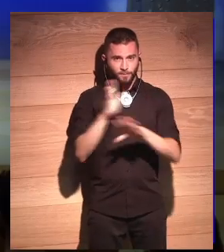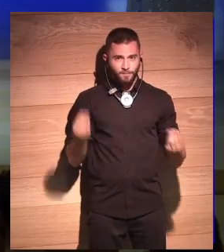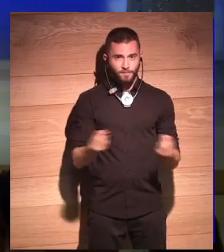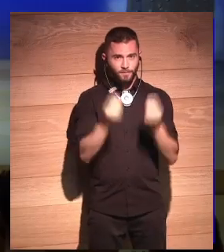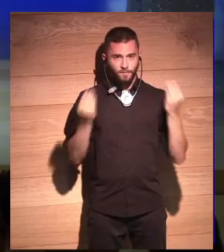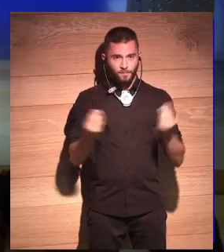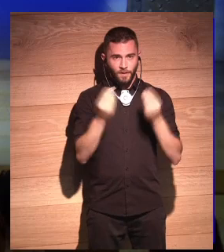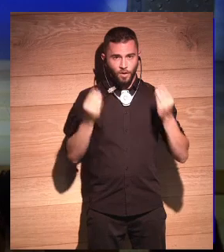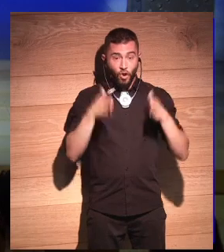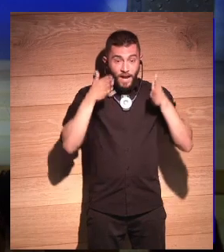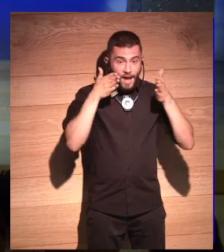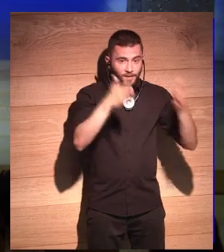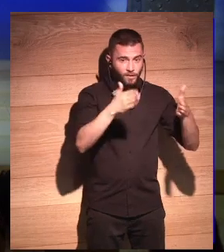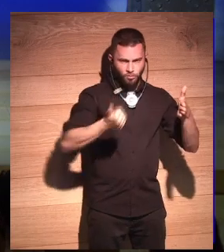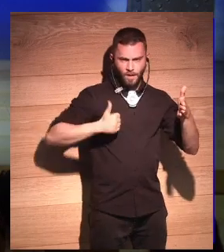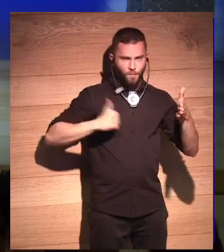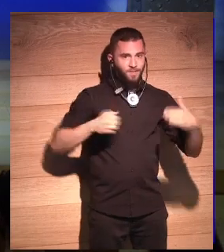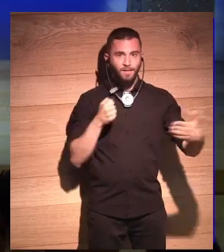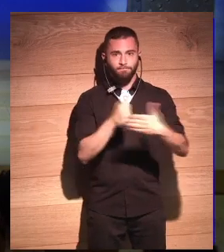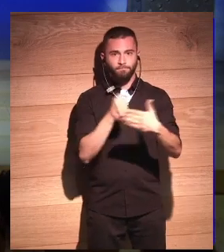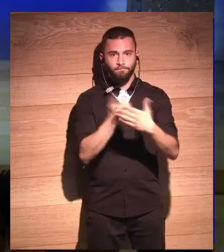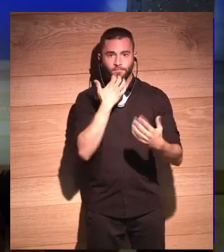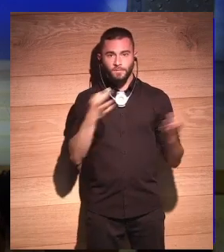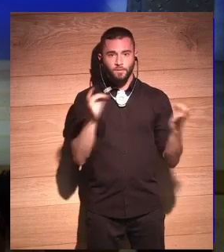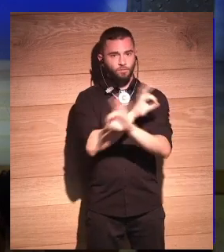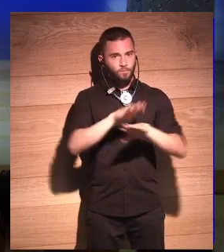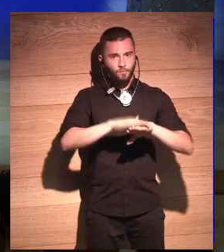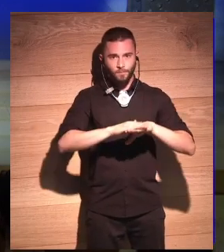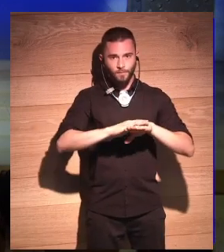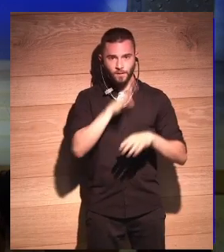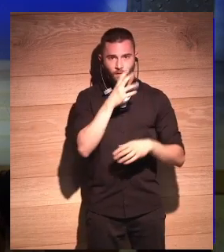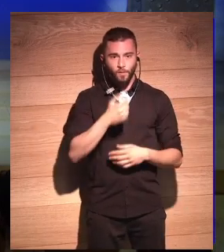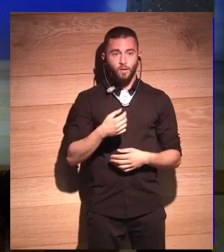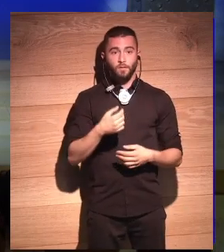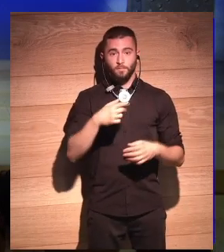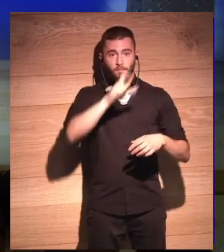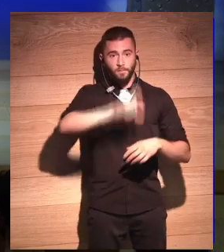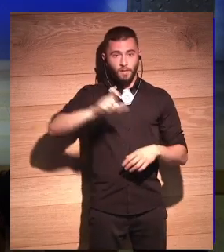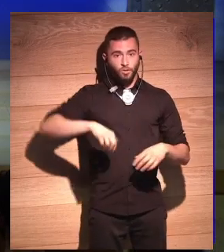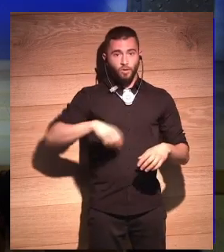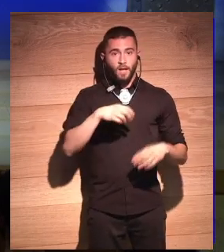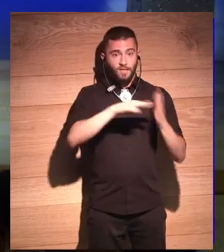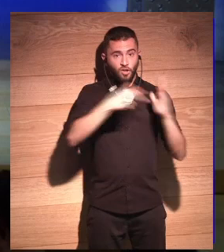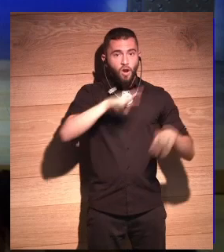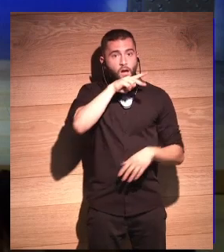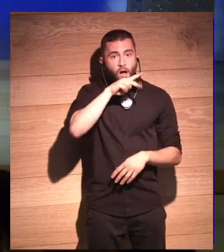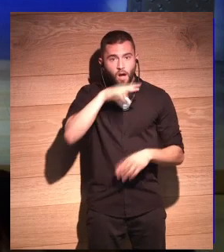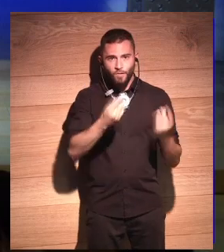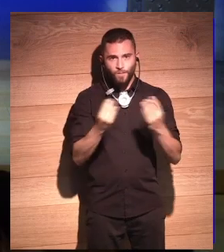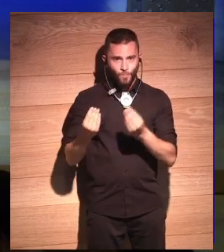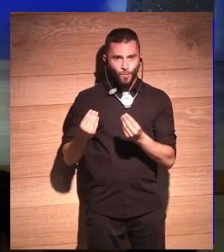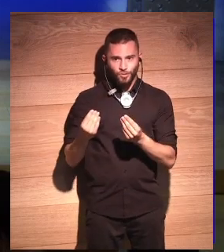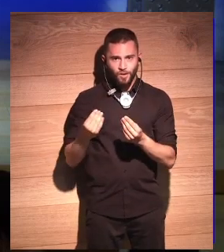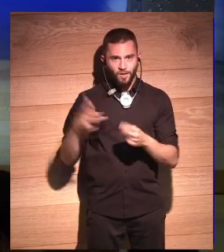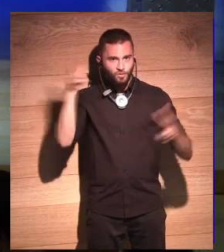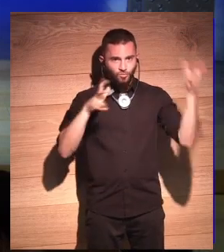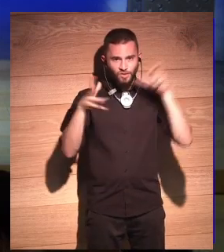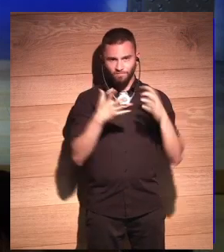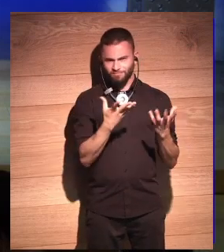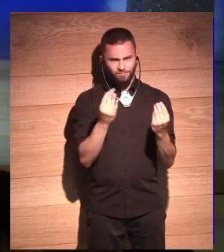People talk a lot about XR technology, and you've probably heard quite a lot over the last couple of days. But people say that it will solve